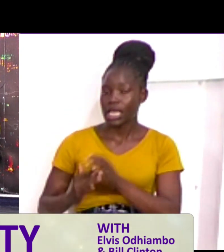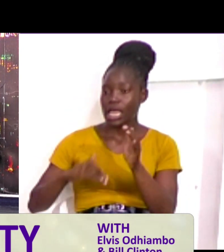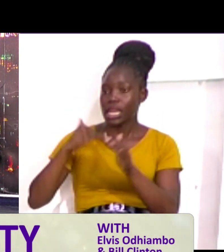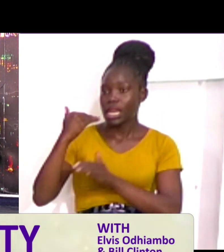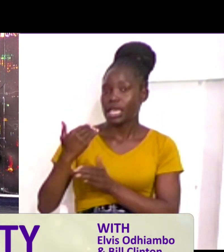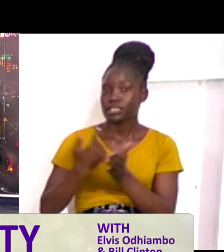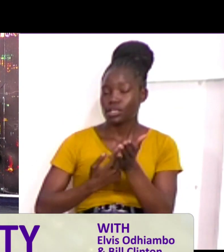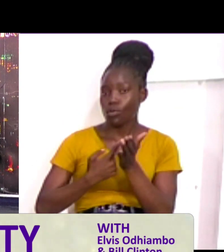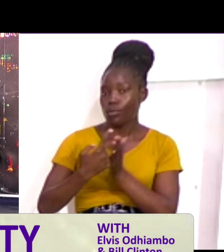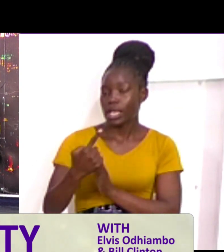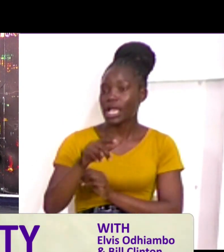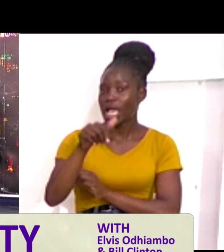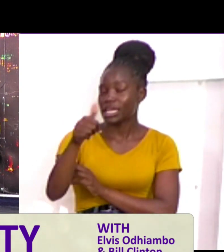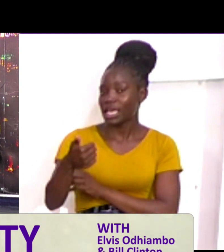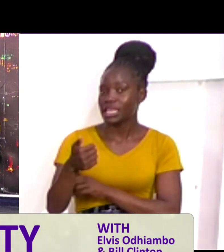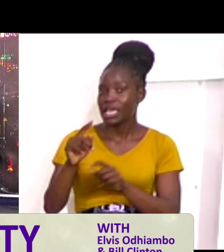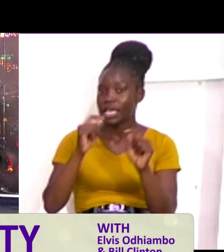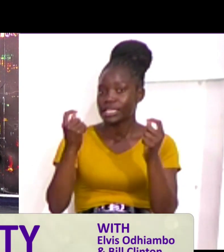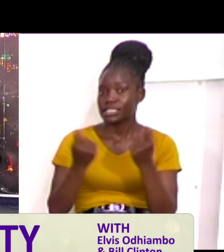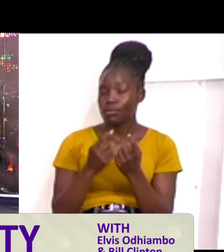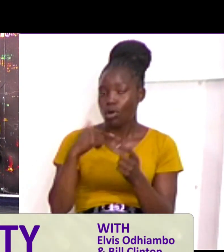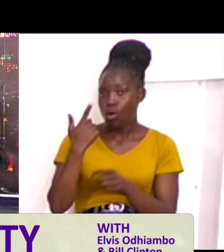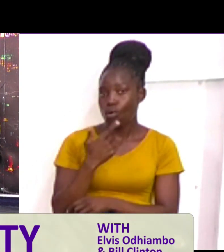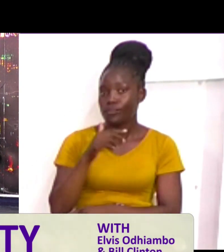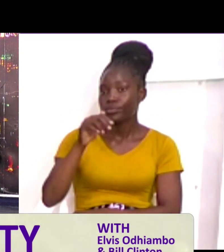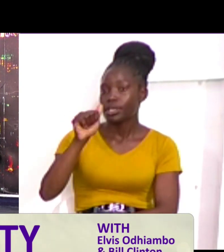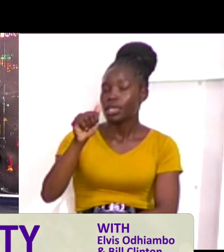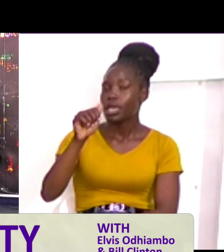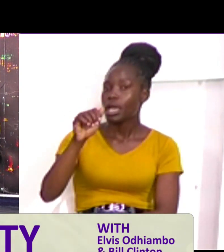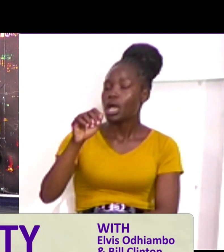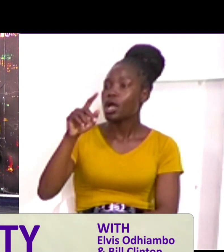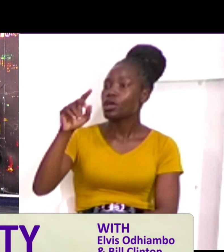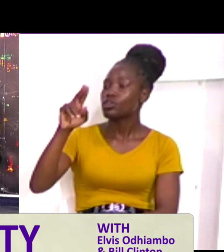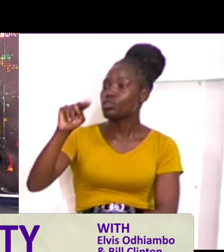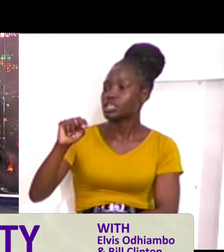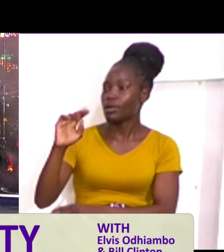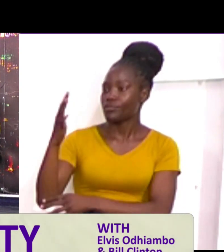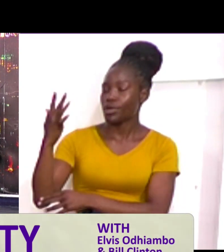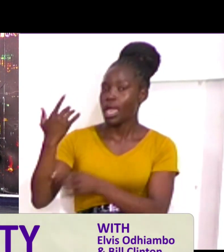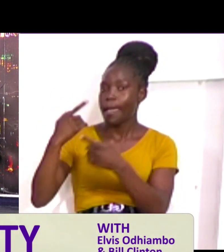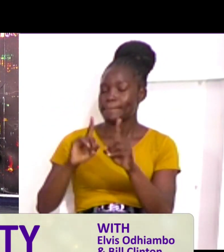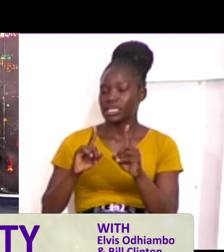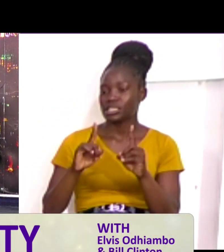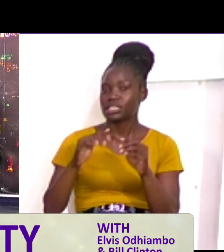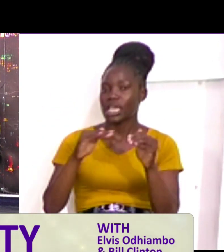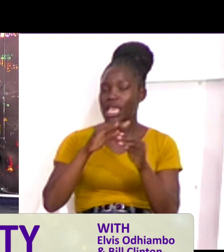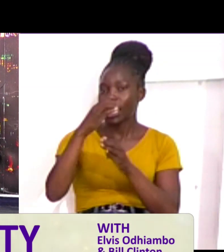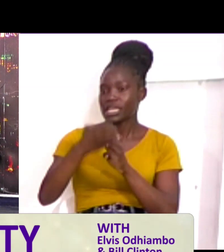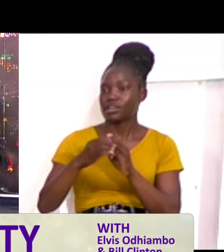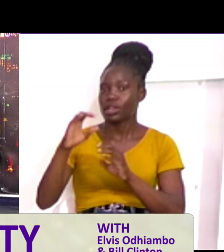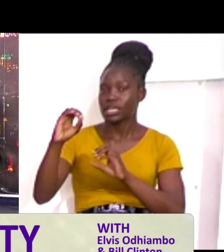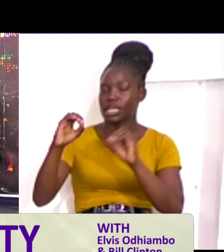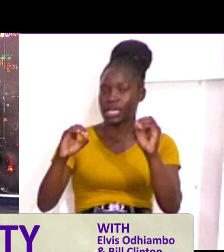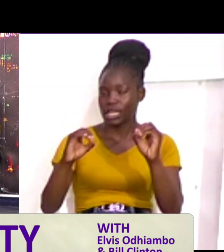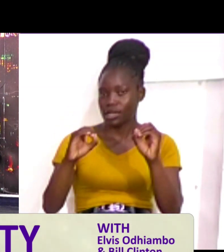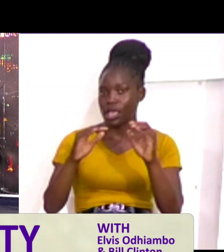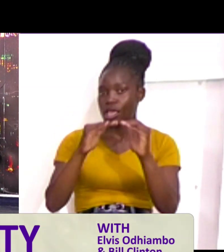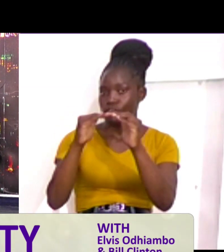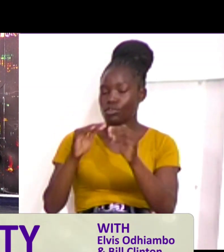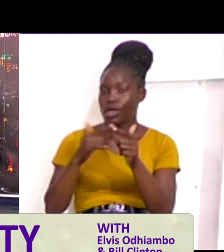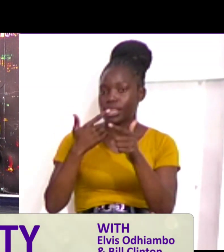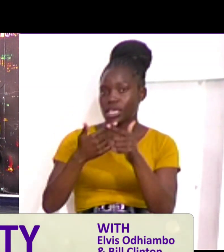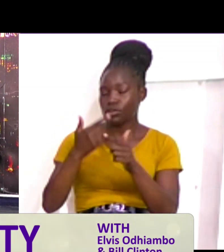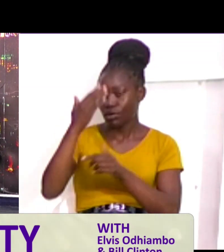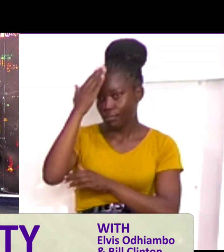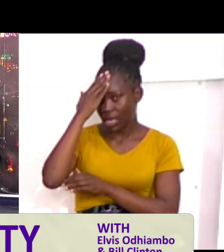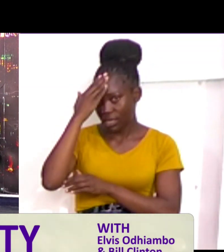week? Another team in action was the Bristol City and Nottingham Forest, but they played out a 0-0 draw, and on Monday they'll be playing